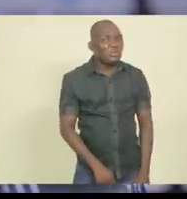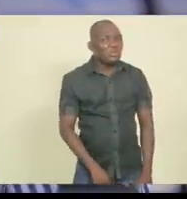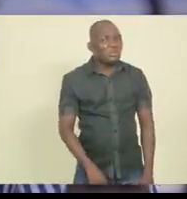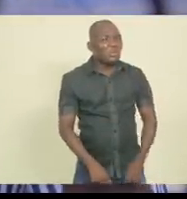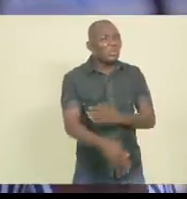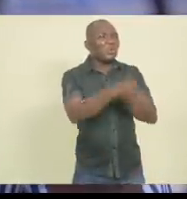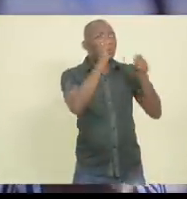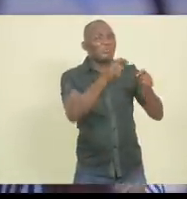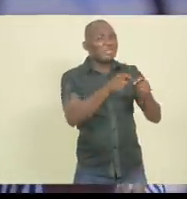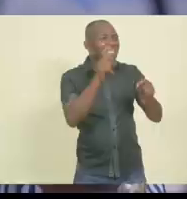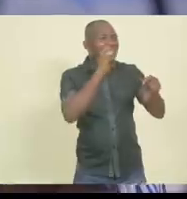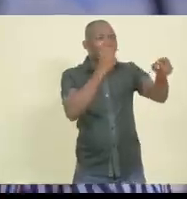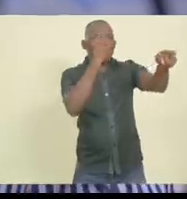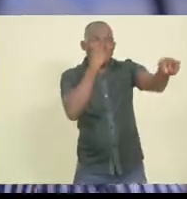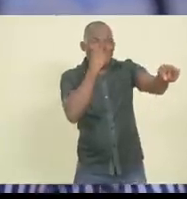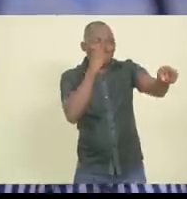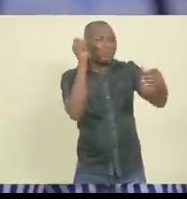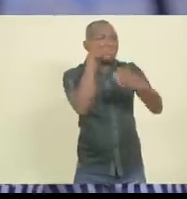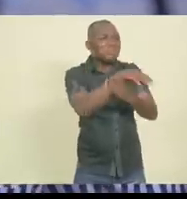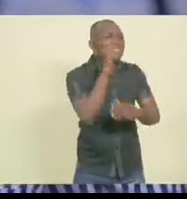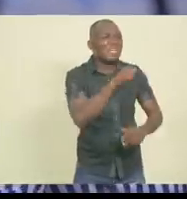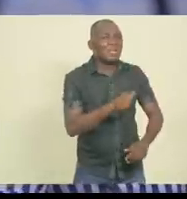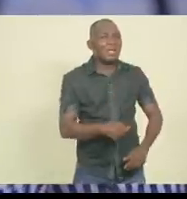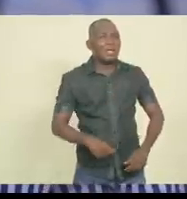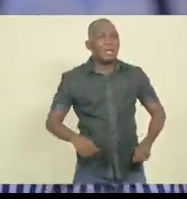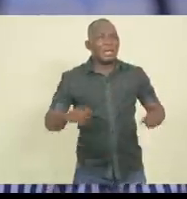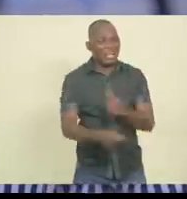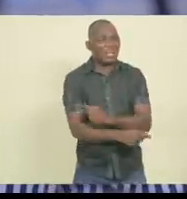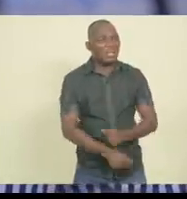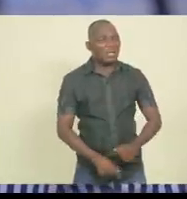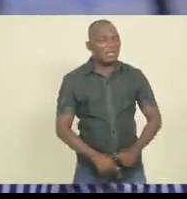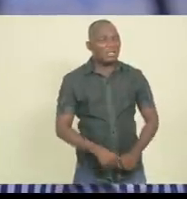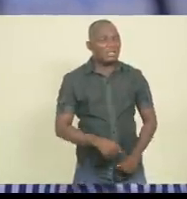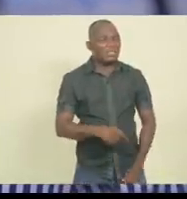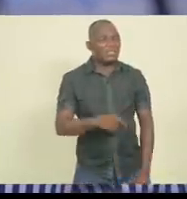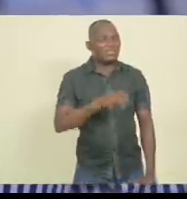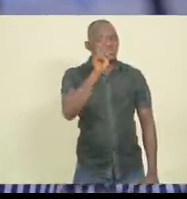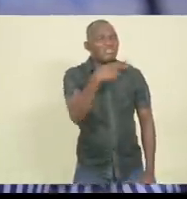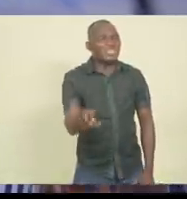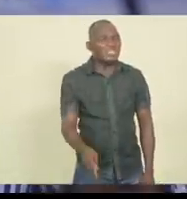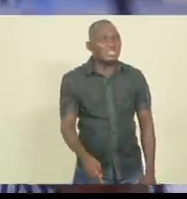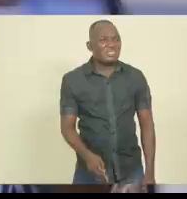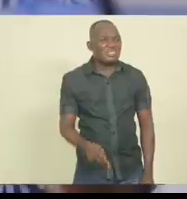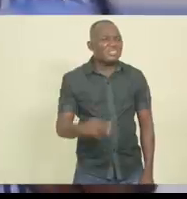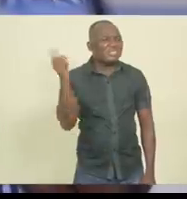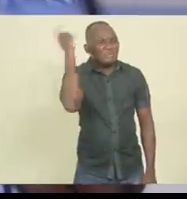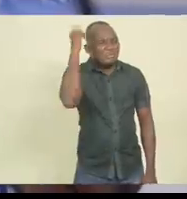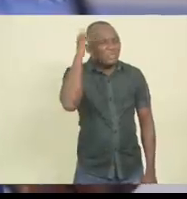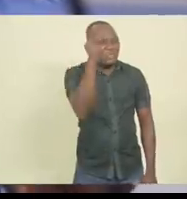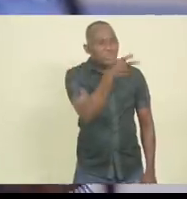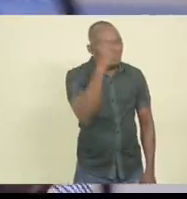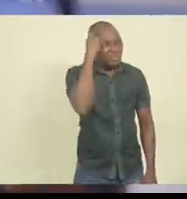what? She's blind, you want to throw her away? Come on, this is nonsense. How can you just do